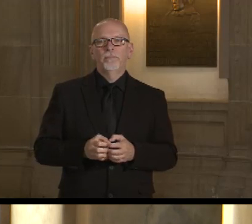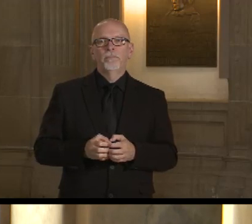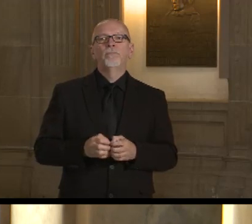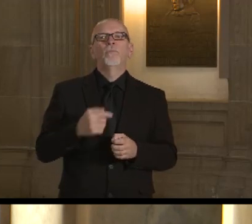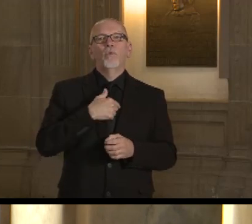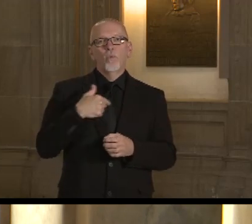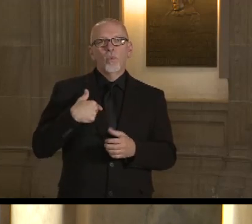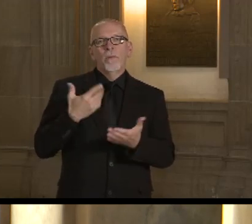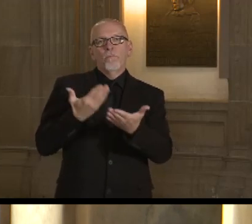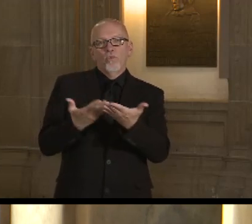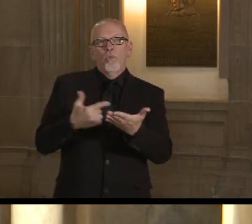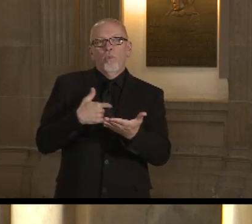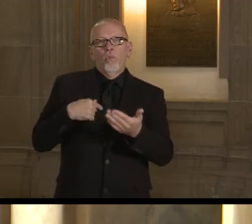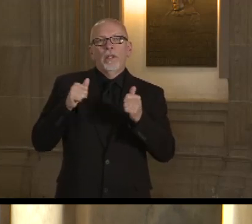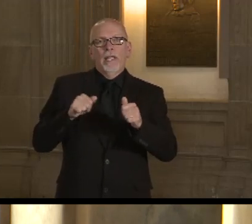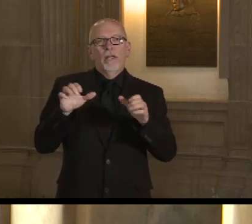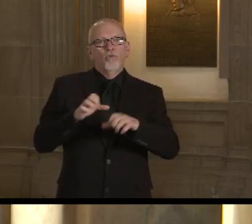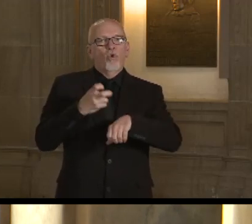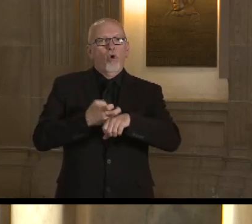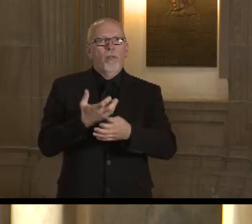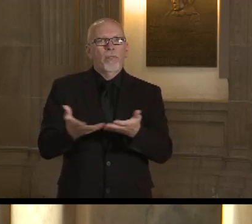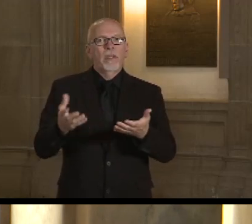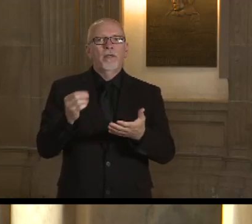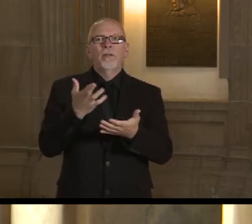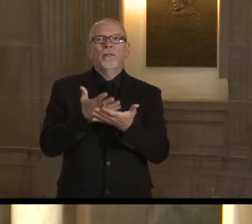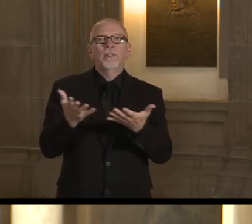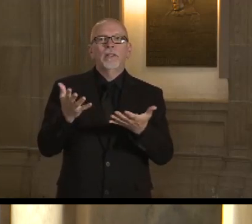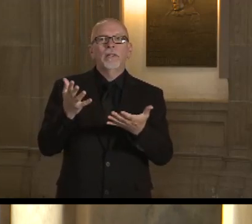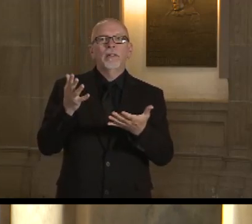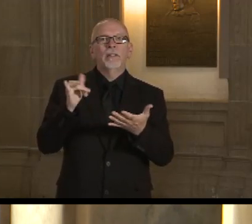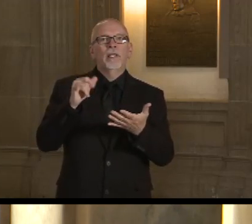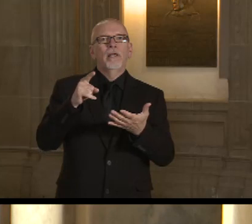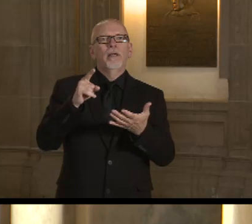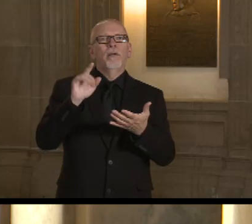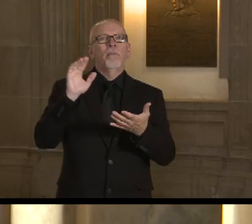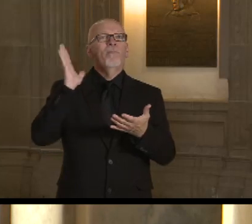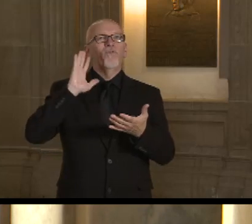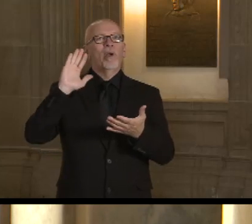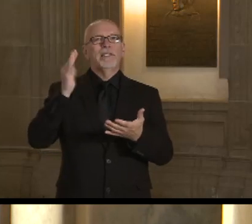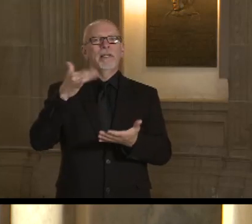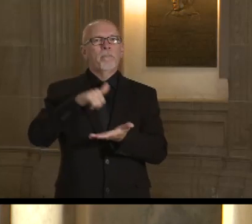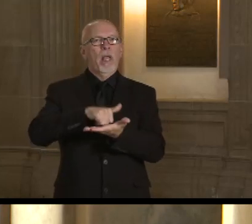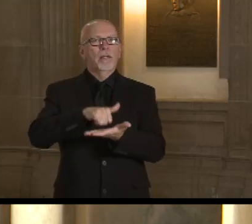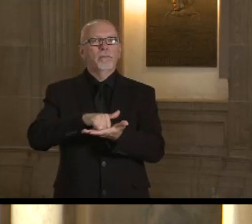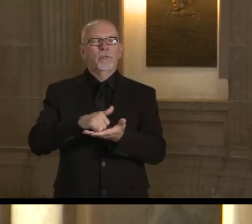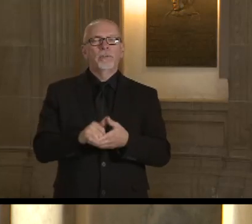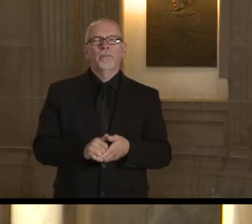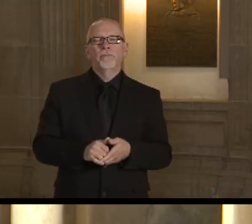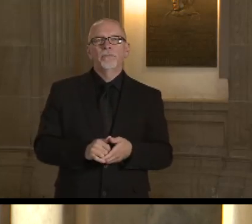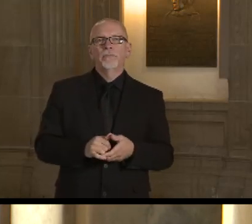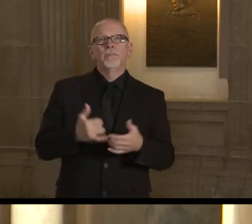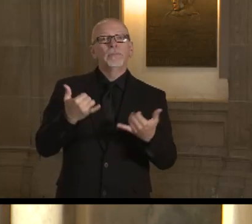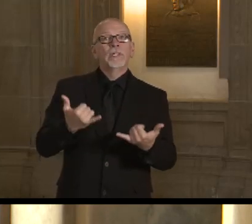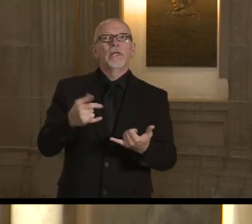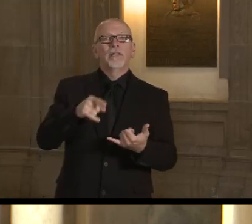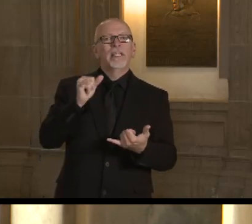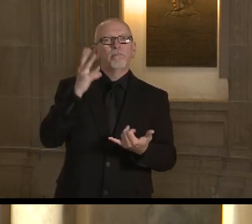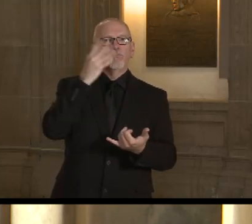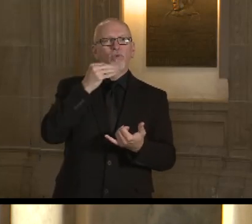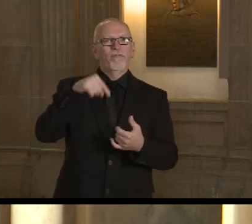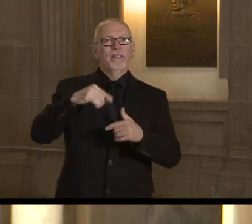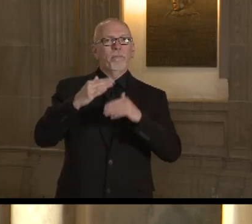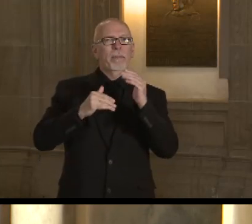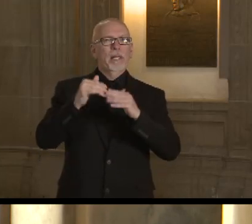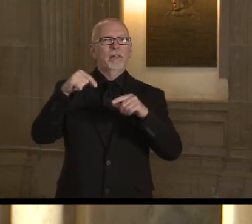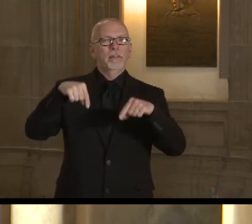We have proven we can do hard things, or things that once seemed impossible. Now, this is the beauty of this